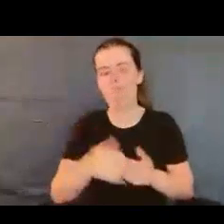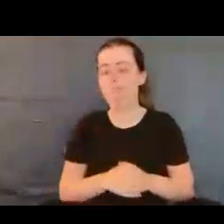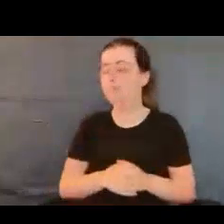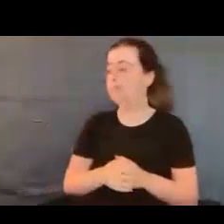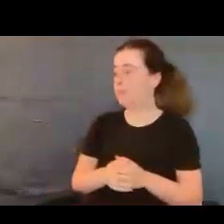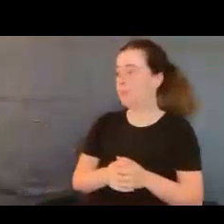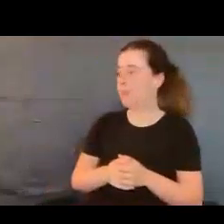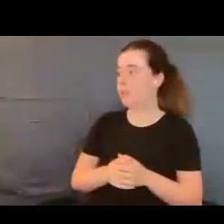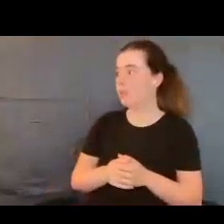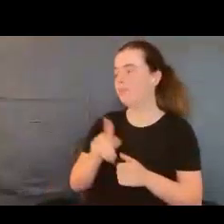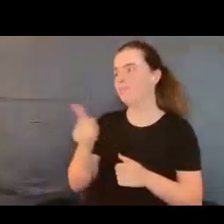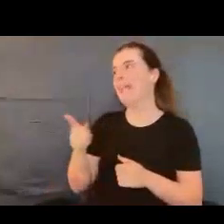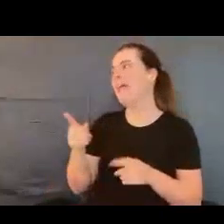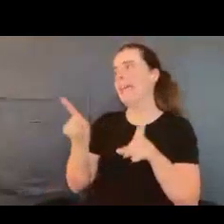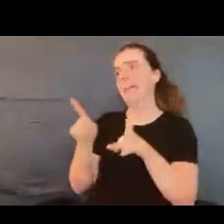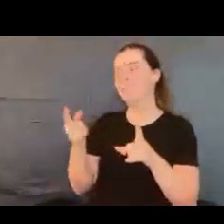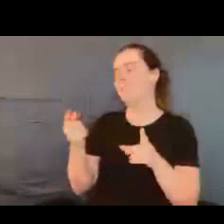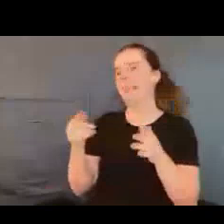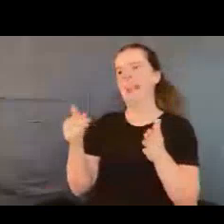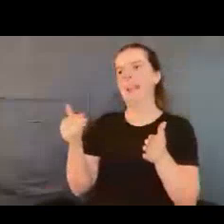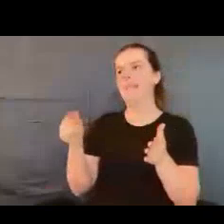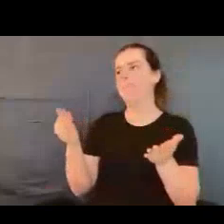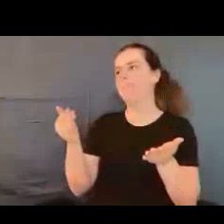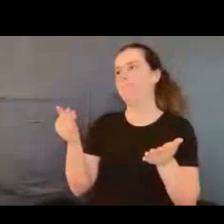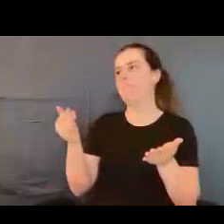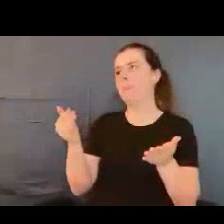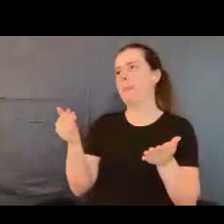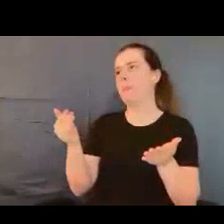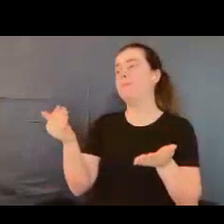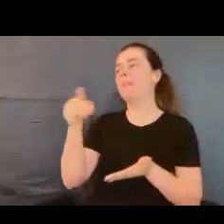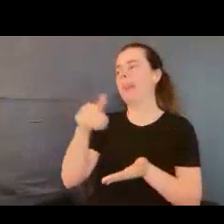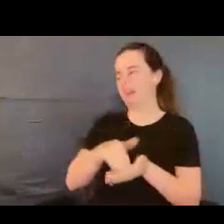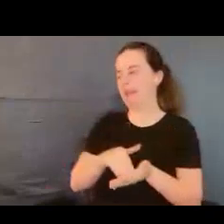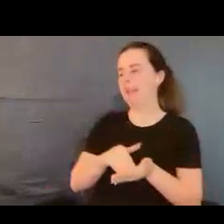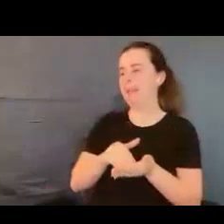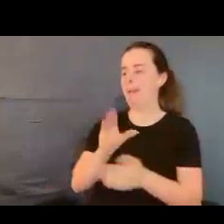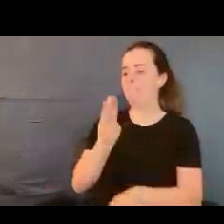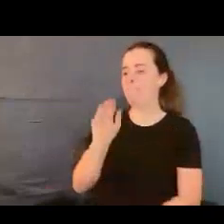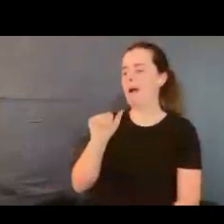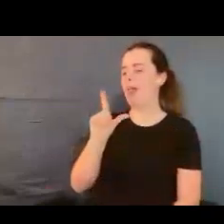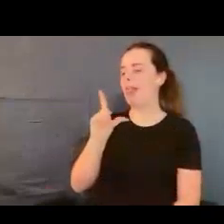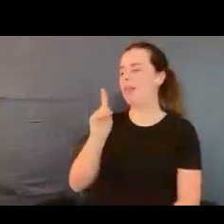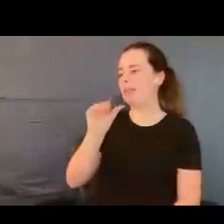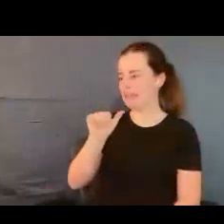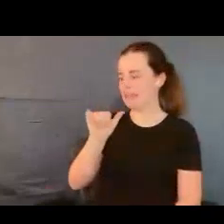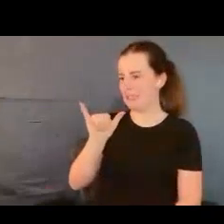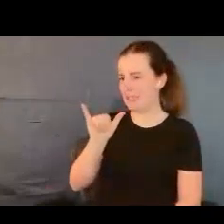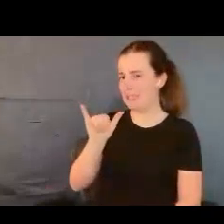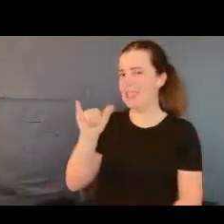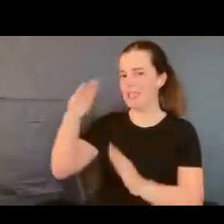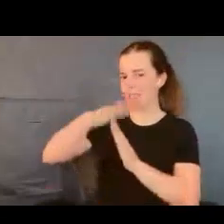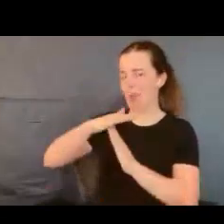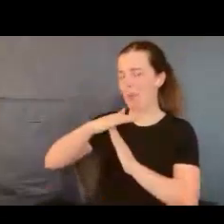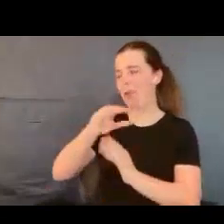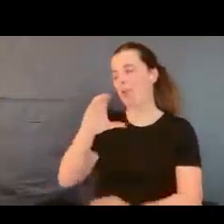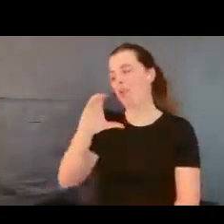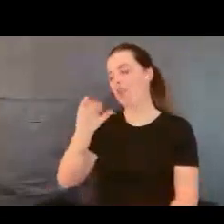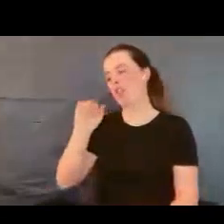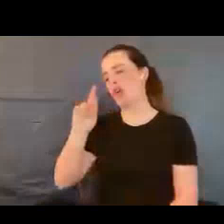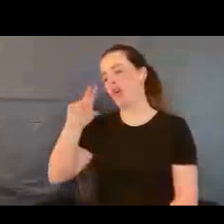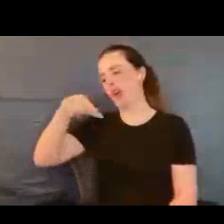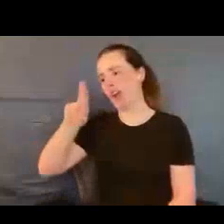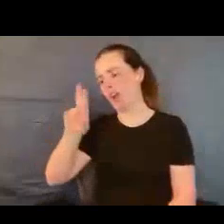ones, you nailed it again, Baldy Summit and Cirque. Yeah. It's just There's not an aid station